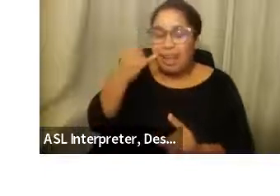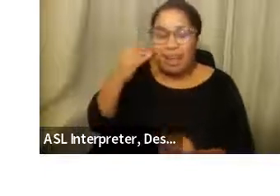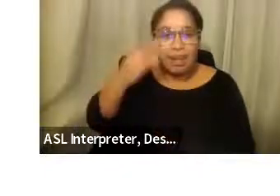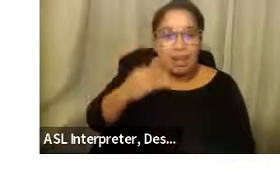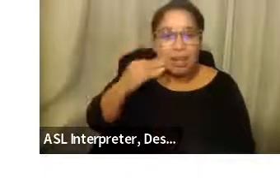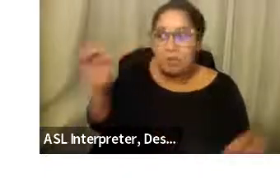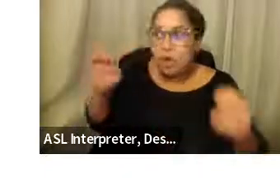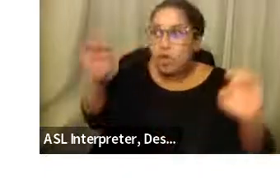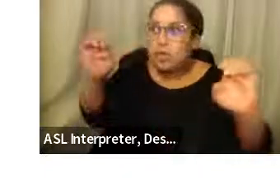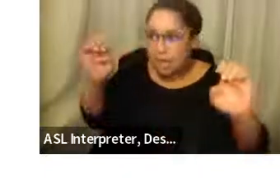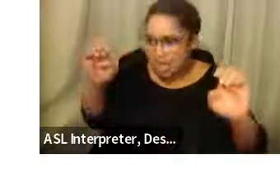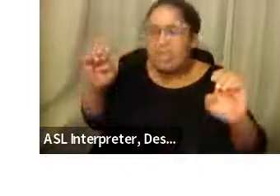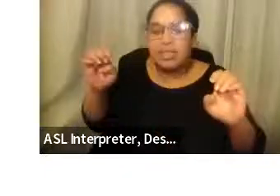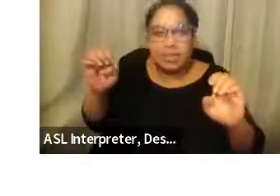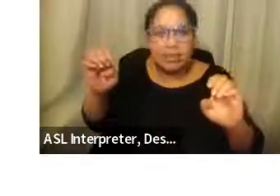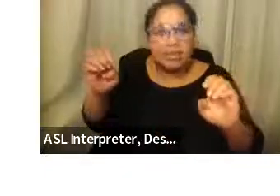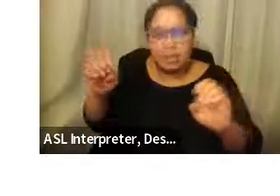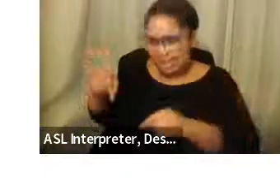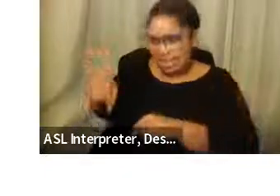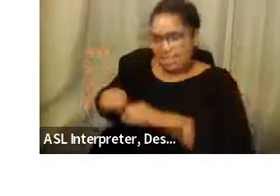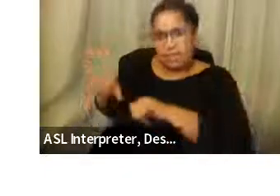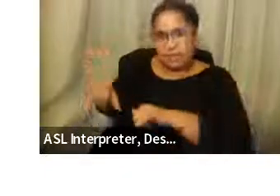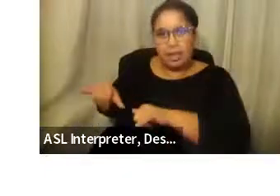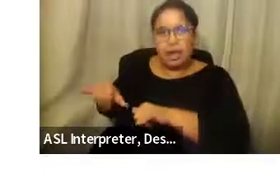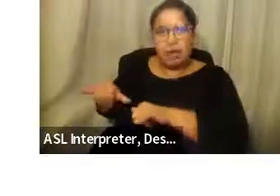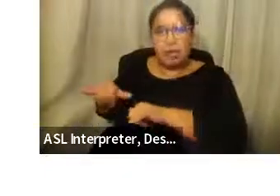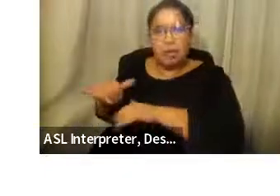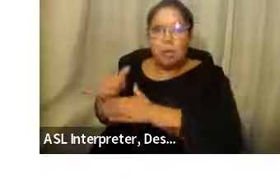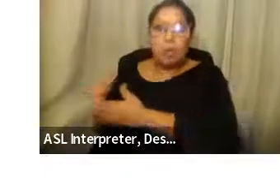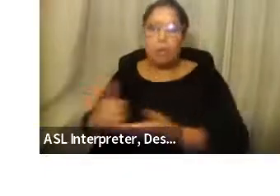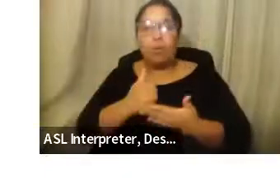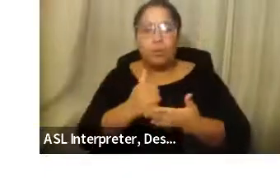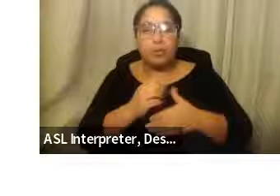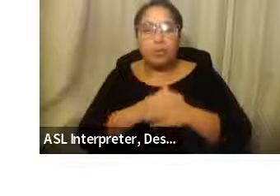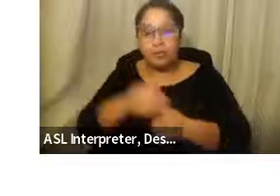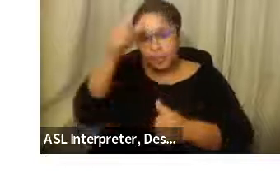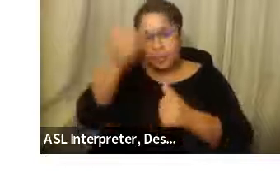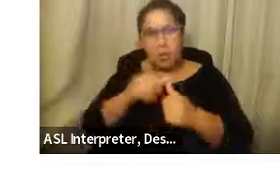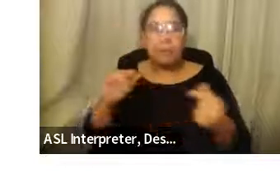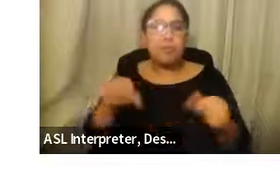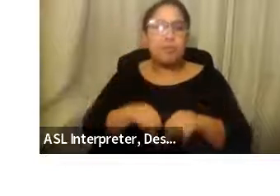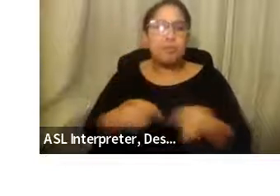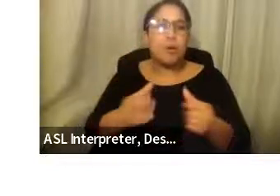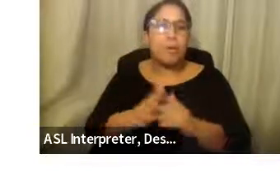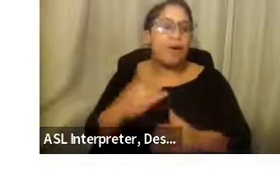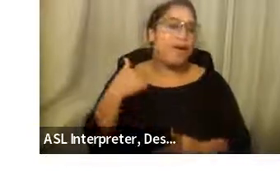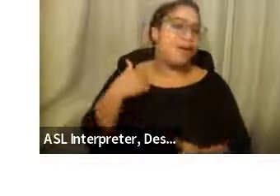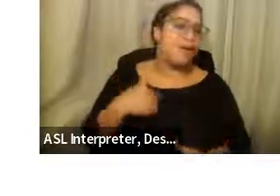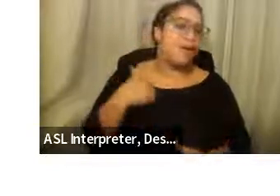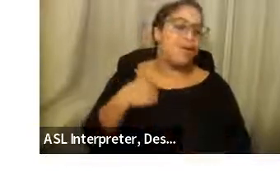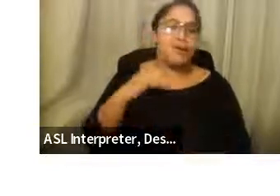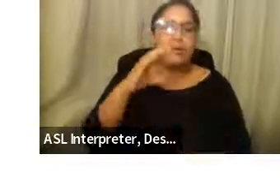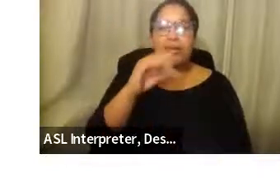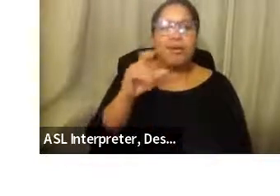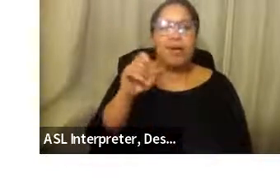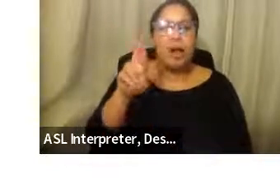an emergency. I know, I remember breaking my collarbone and ending up going to the emergency room